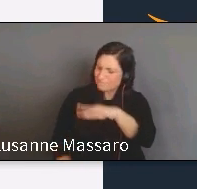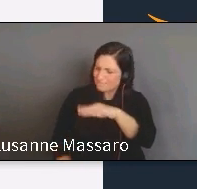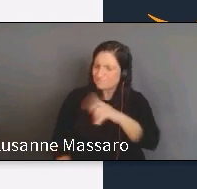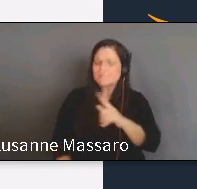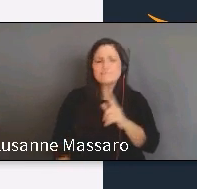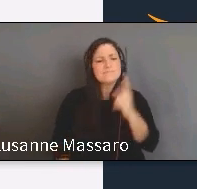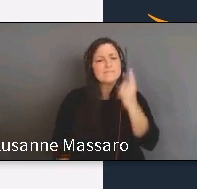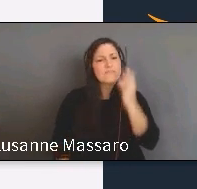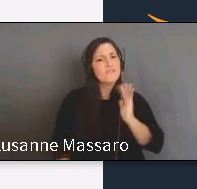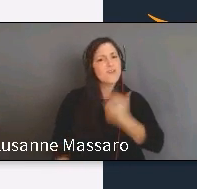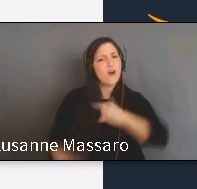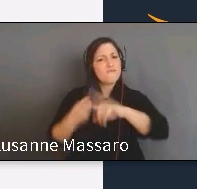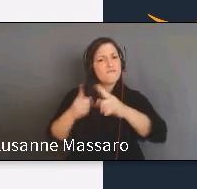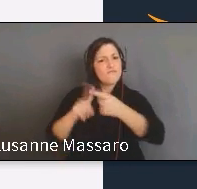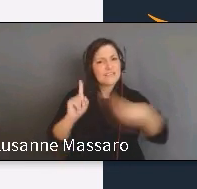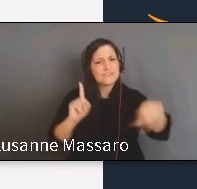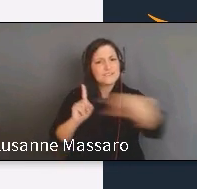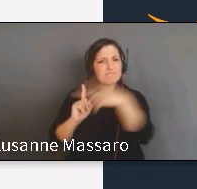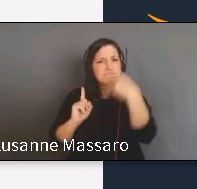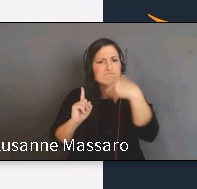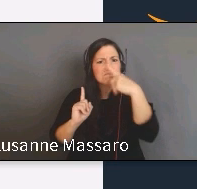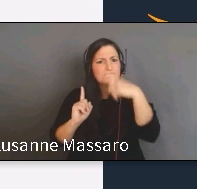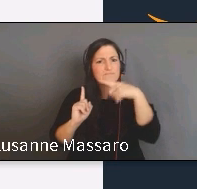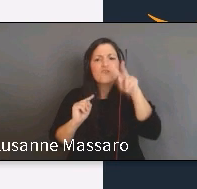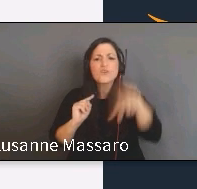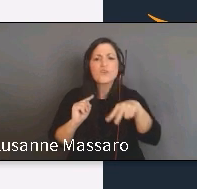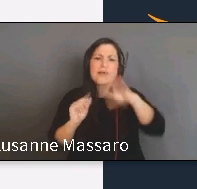if our friends could please look at the bottom